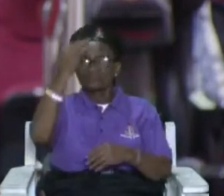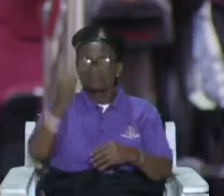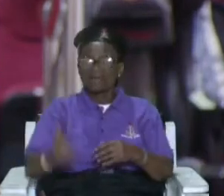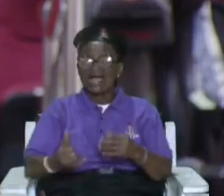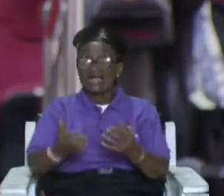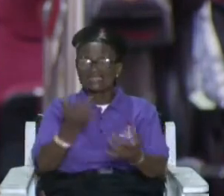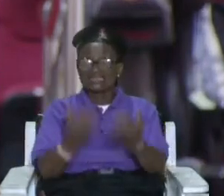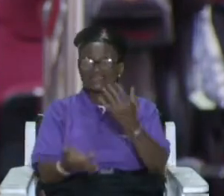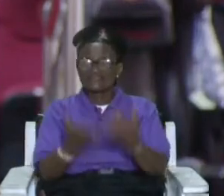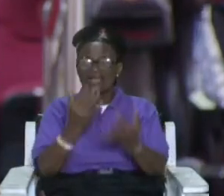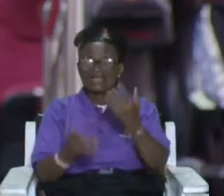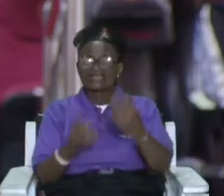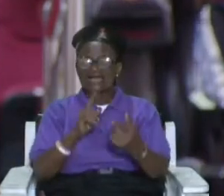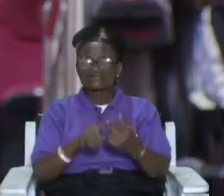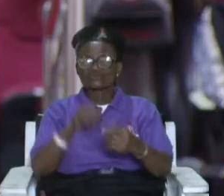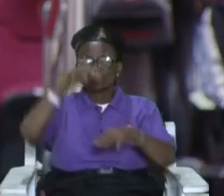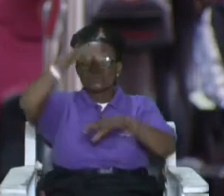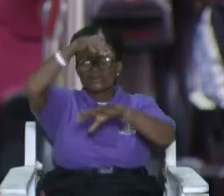tonight.